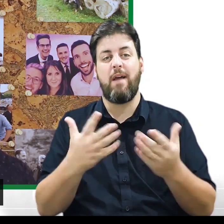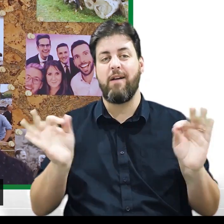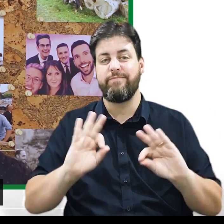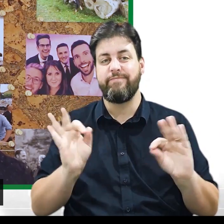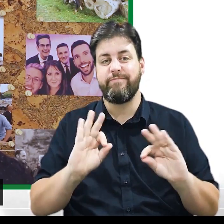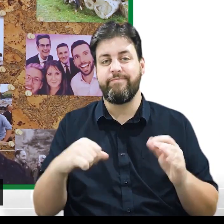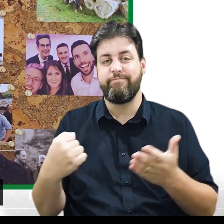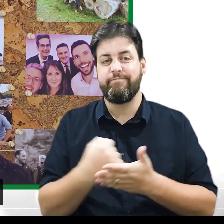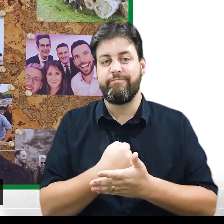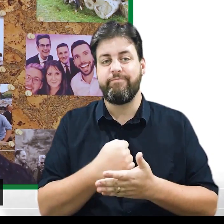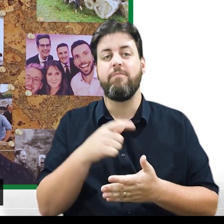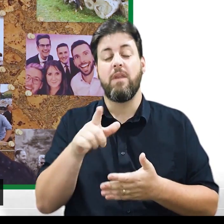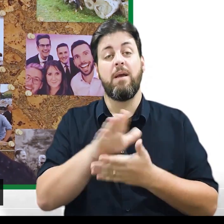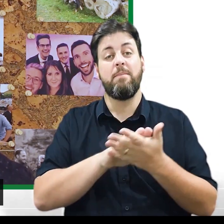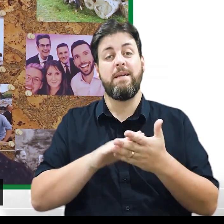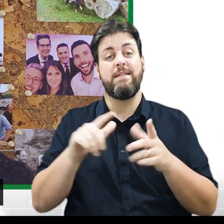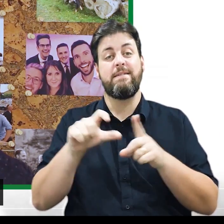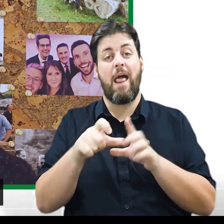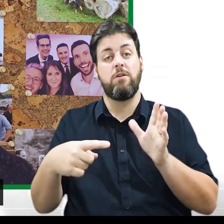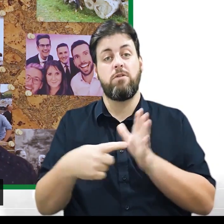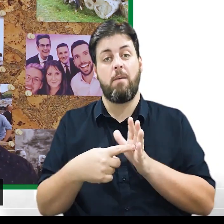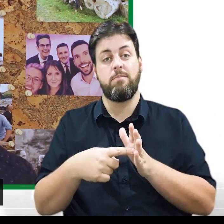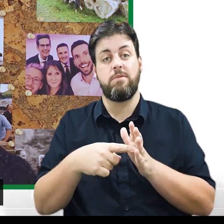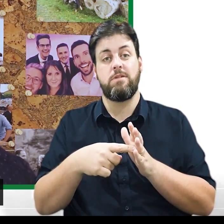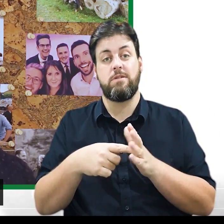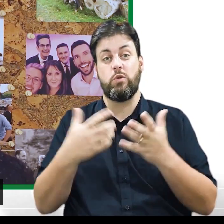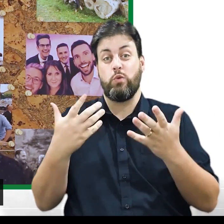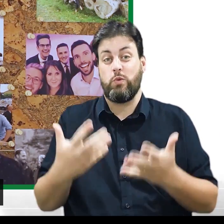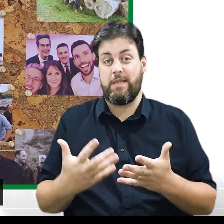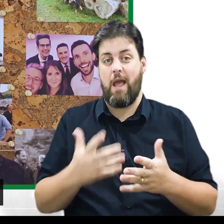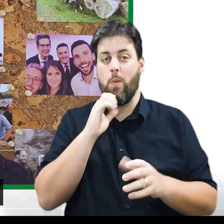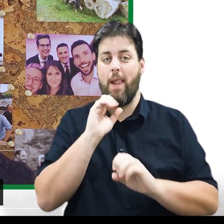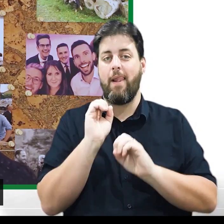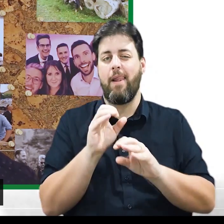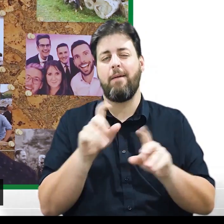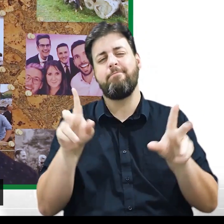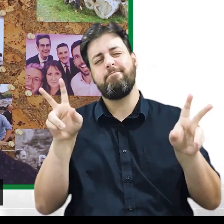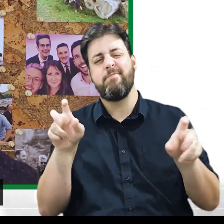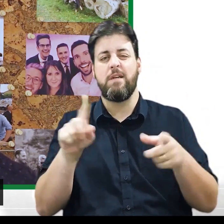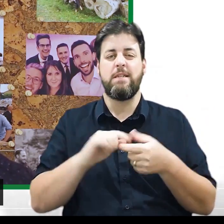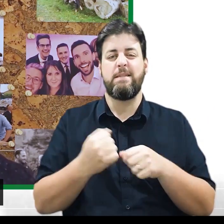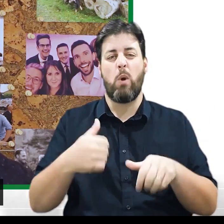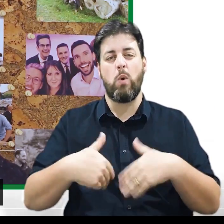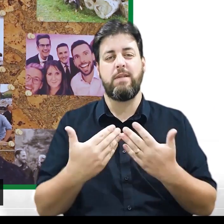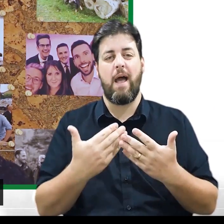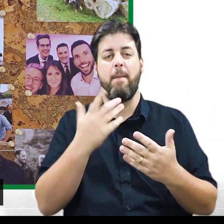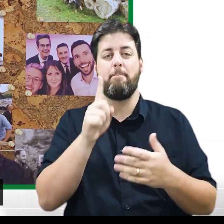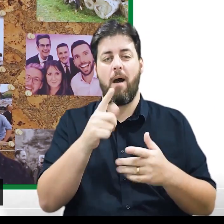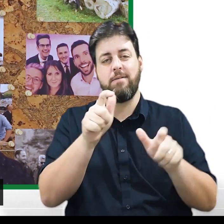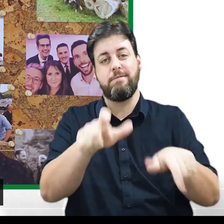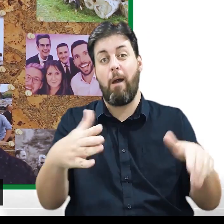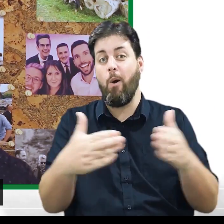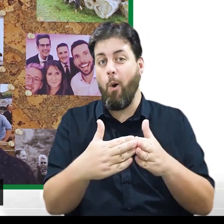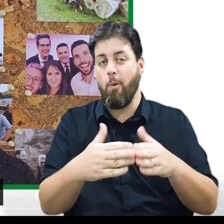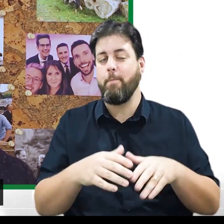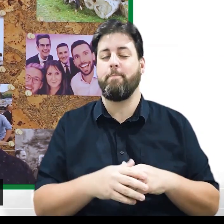your schools, and so Daley is joining us today to bring a bit of Sports Day to you whilst you're at